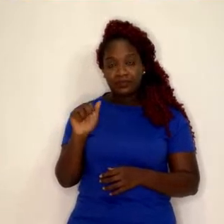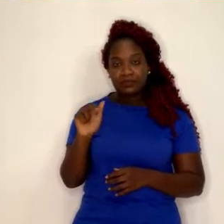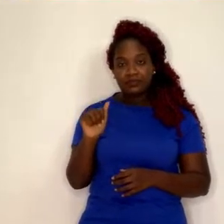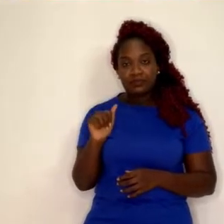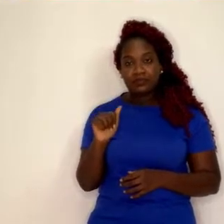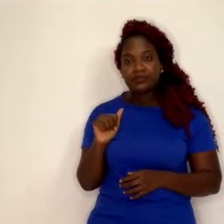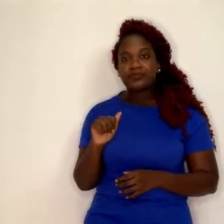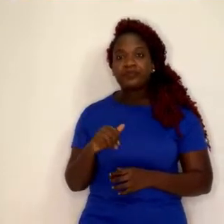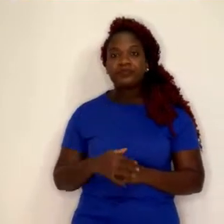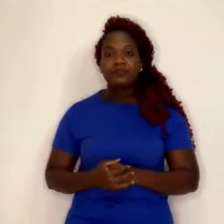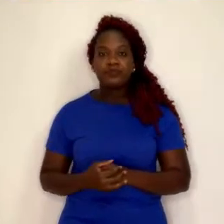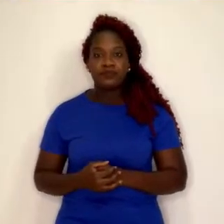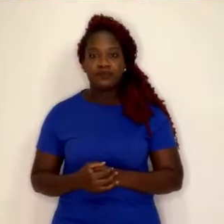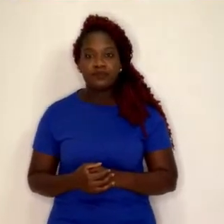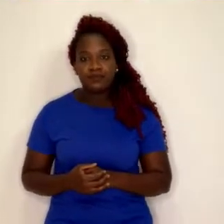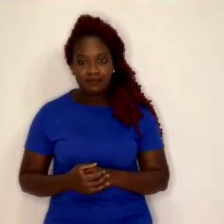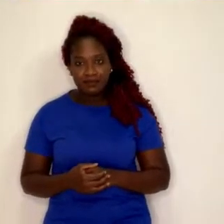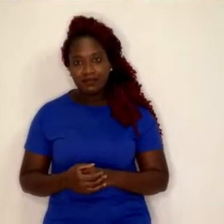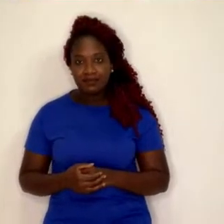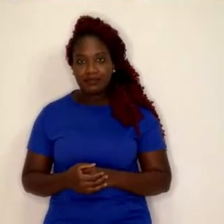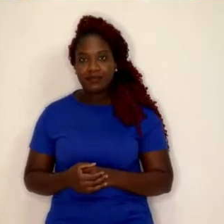Professor Rosana, I'm sorry.